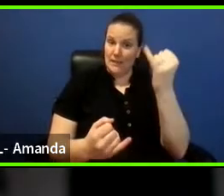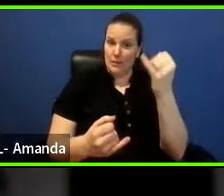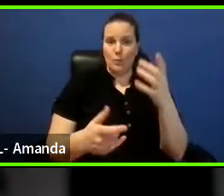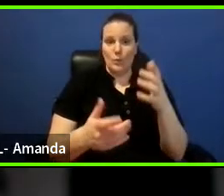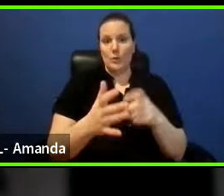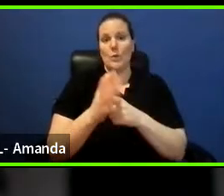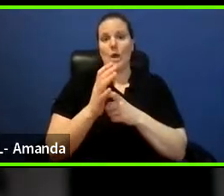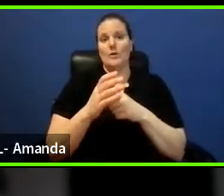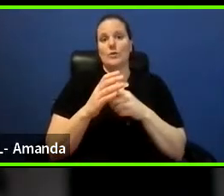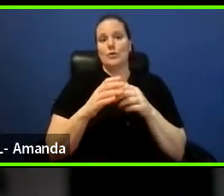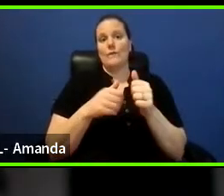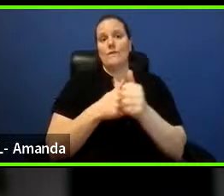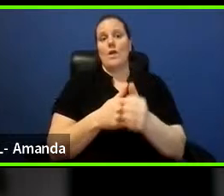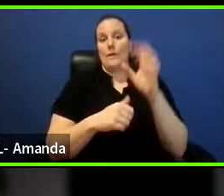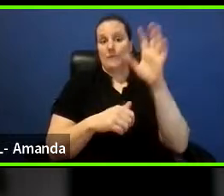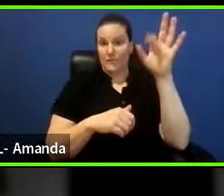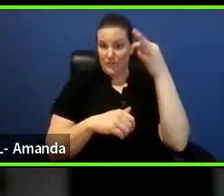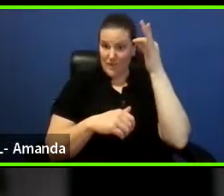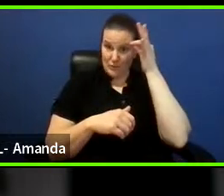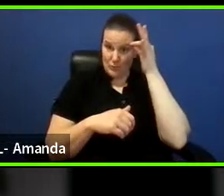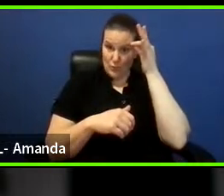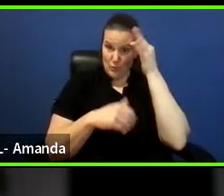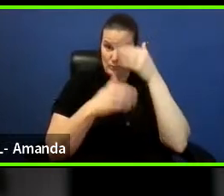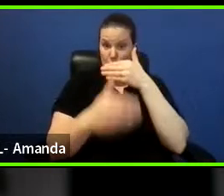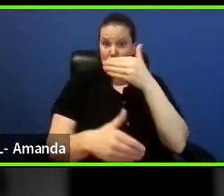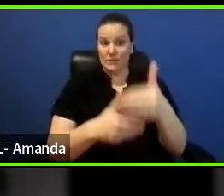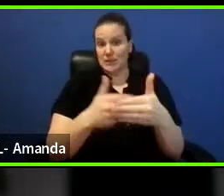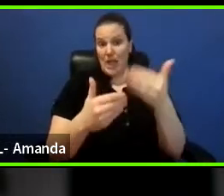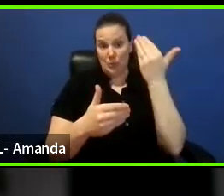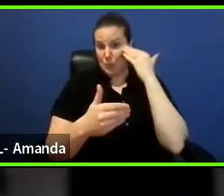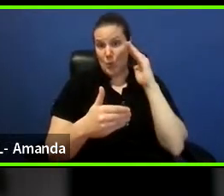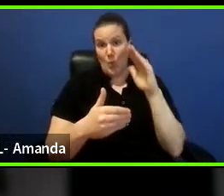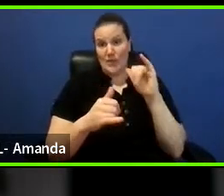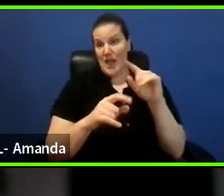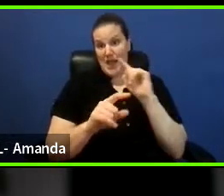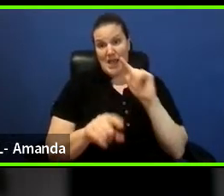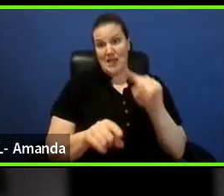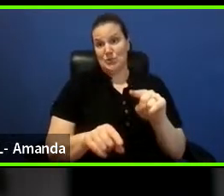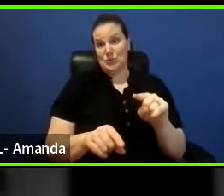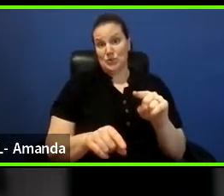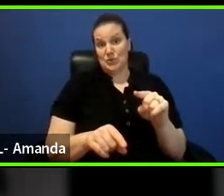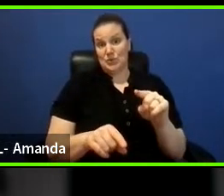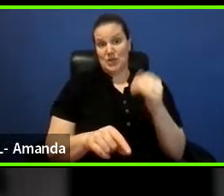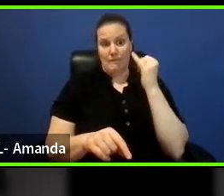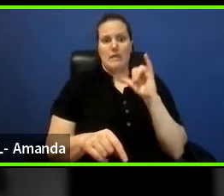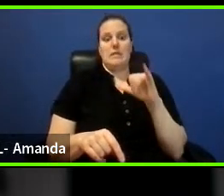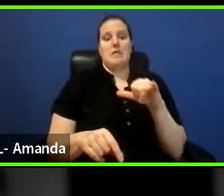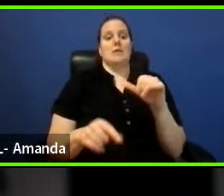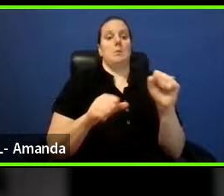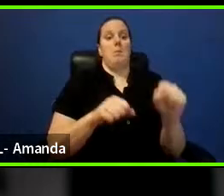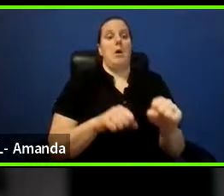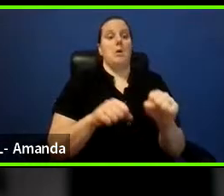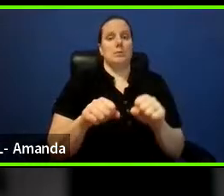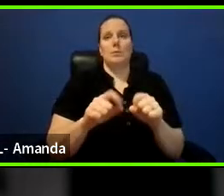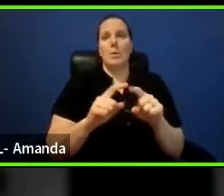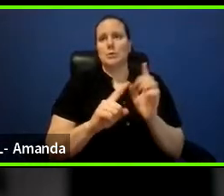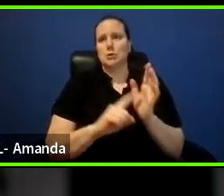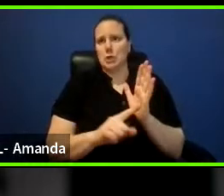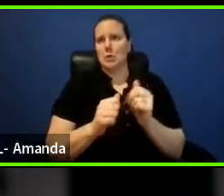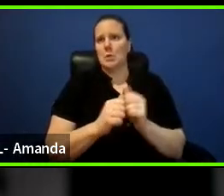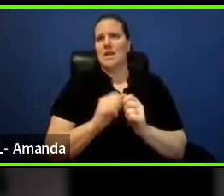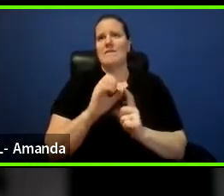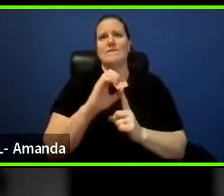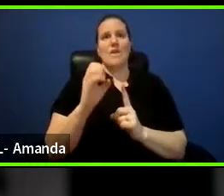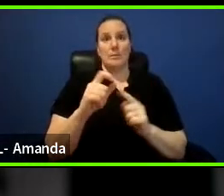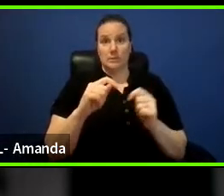a federal process, and I don't know the answers if that's even possible, but we can check with our environmental team